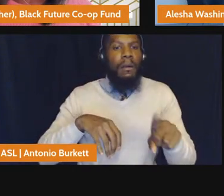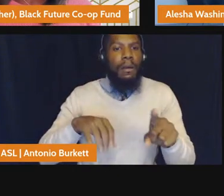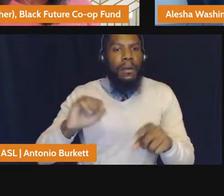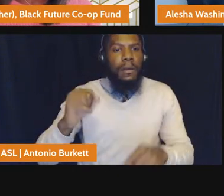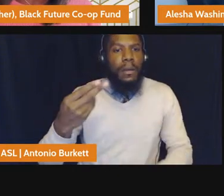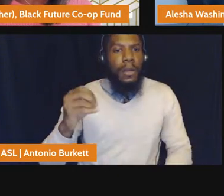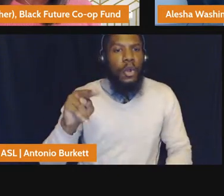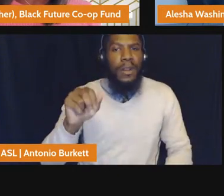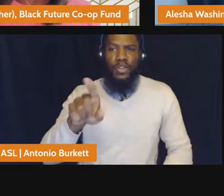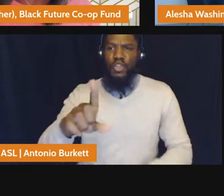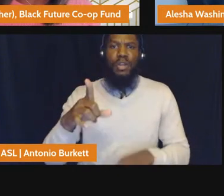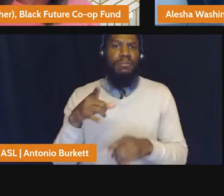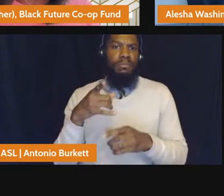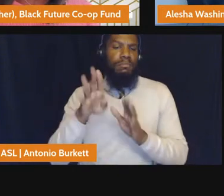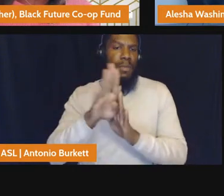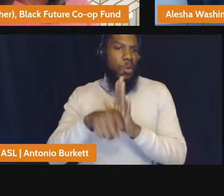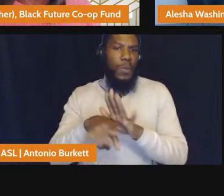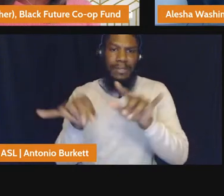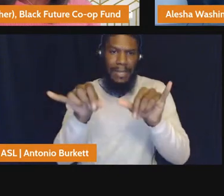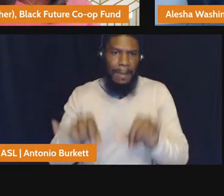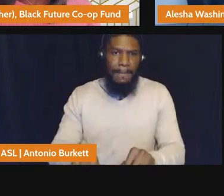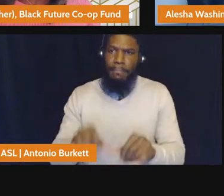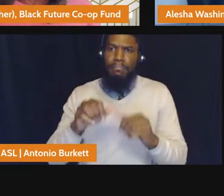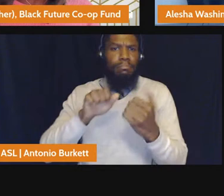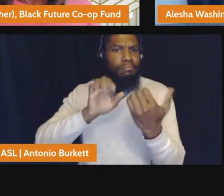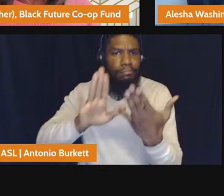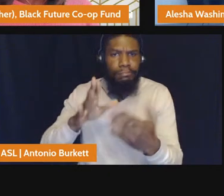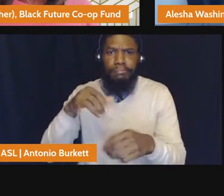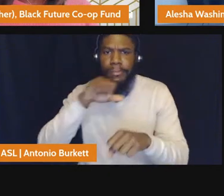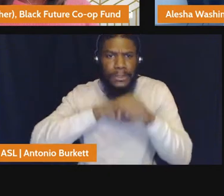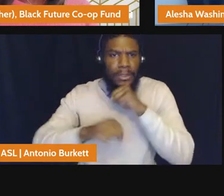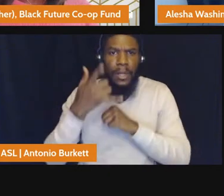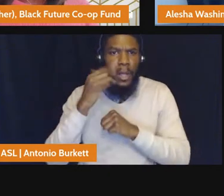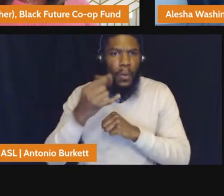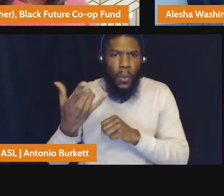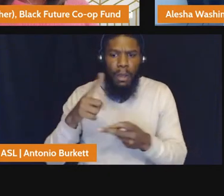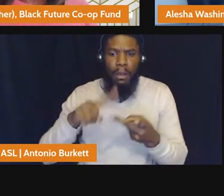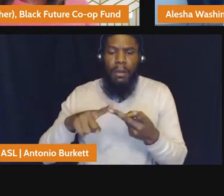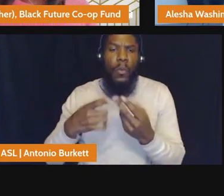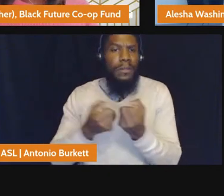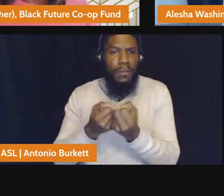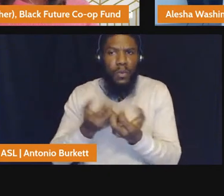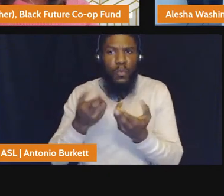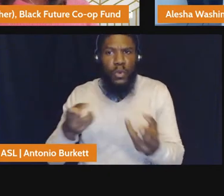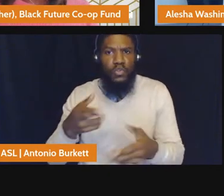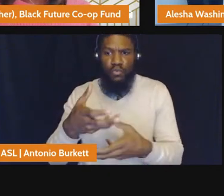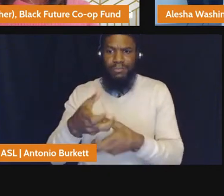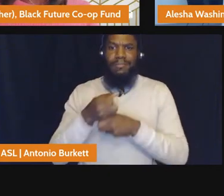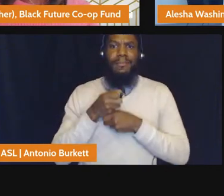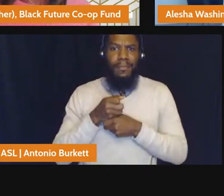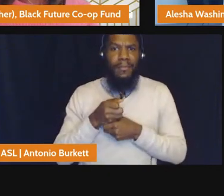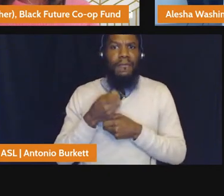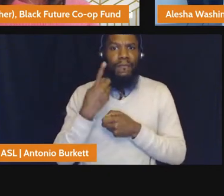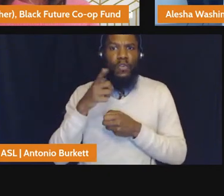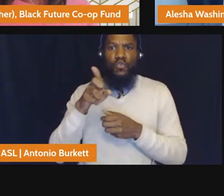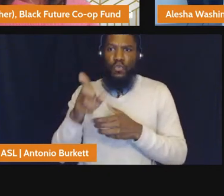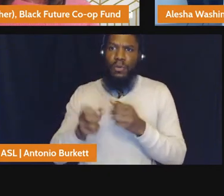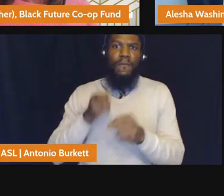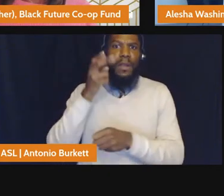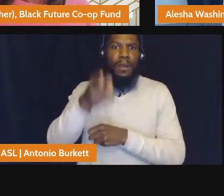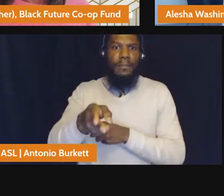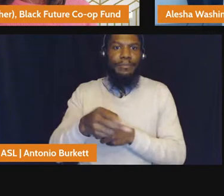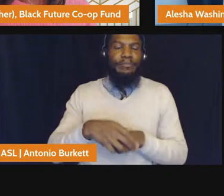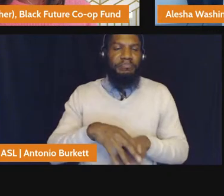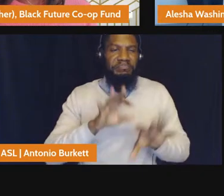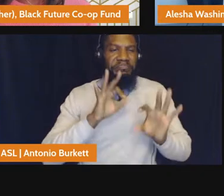did you overcome them and create the support you needed? Yes, thank you, Twana. And thank you for having me on this panel with